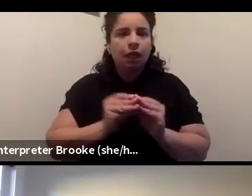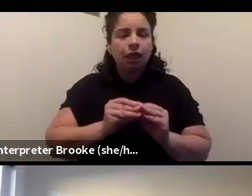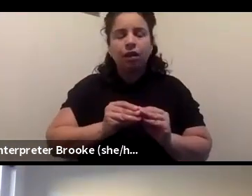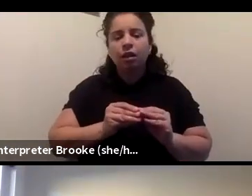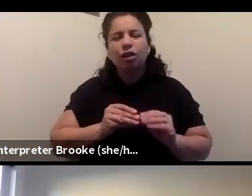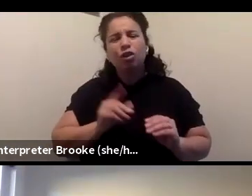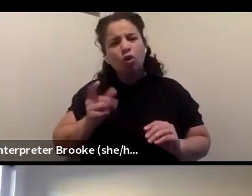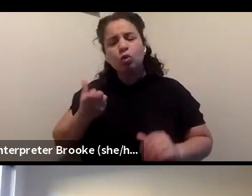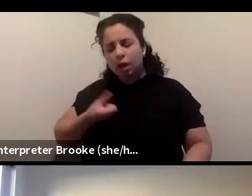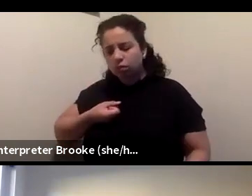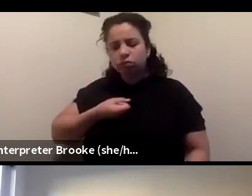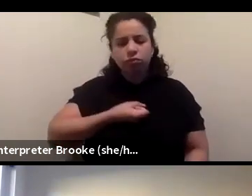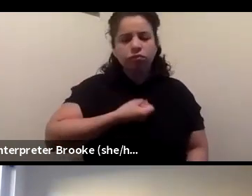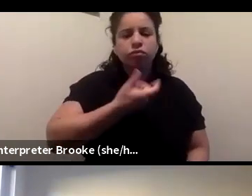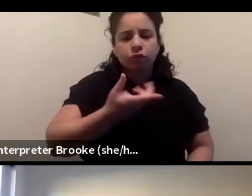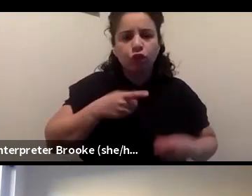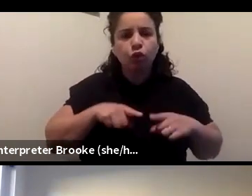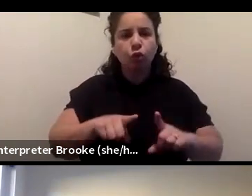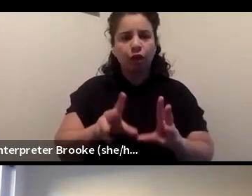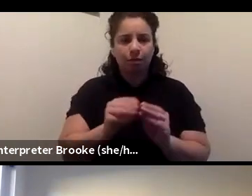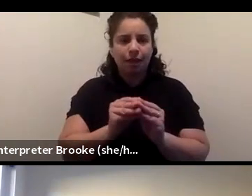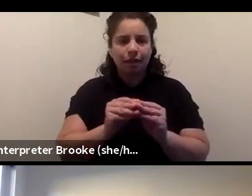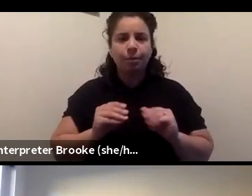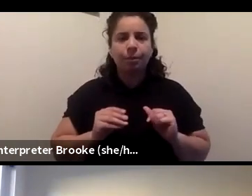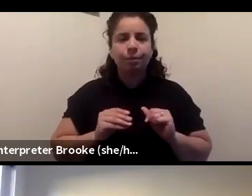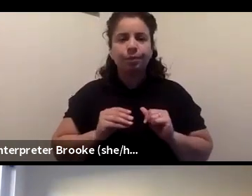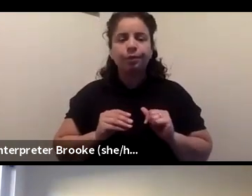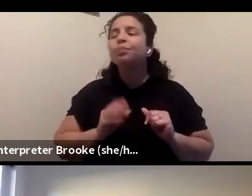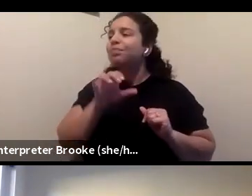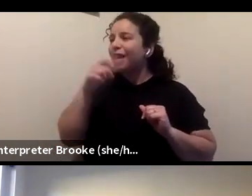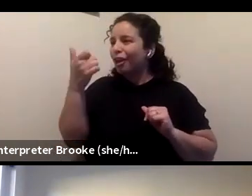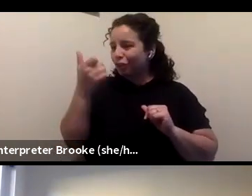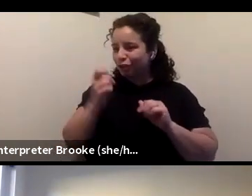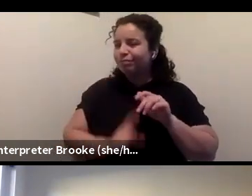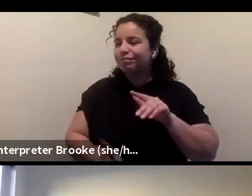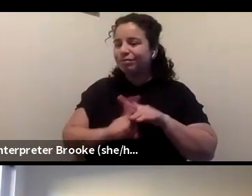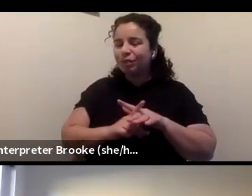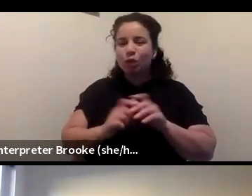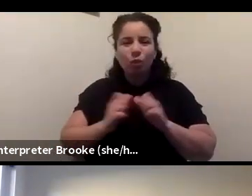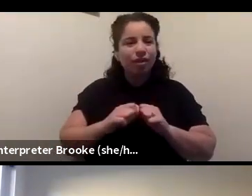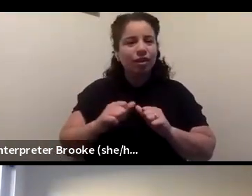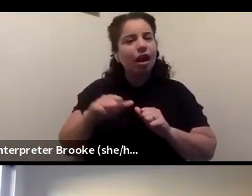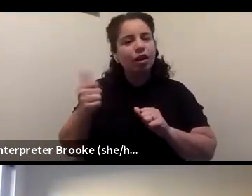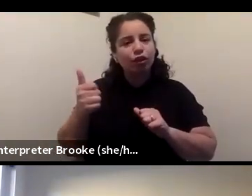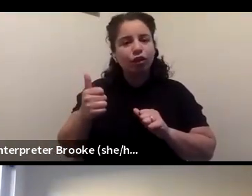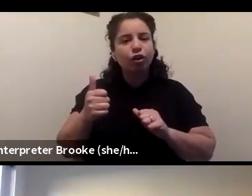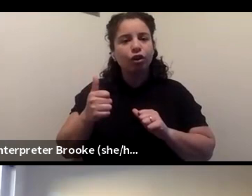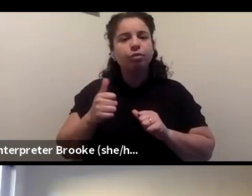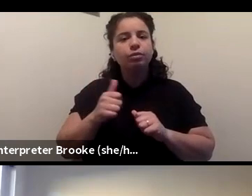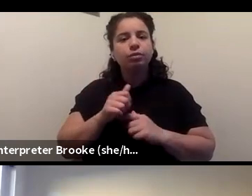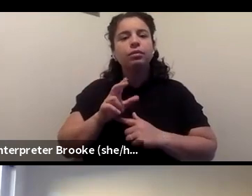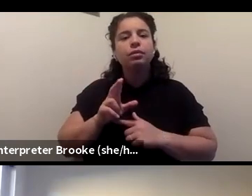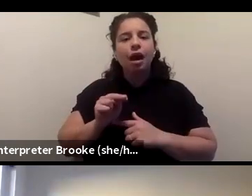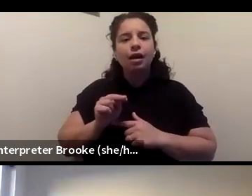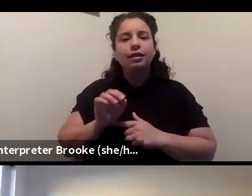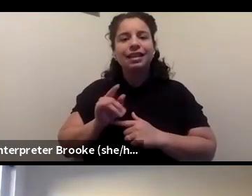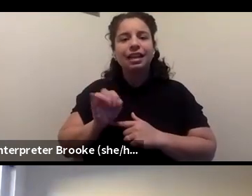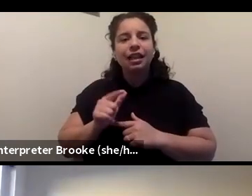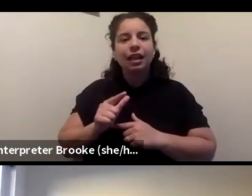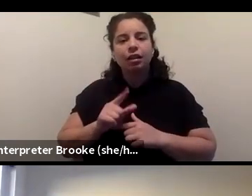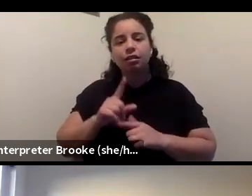The other thing too, and this came up out of like a unsettling dramaturgy meeting a couple weeks